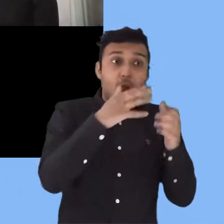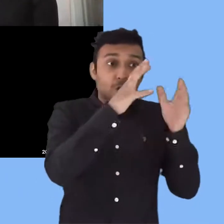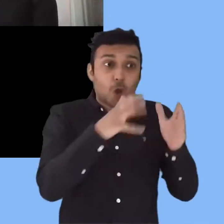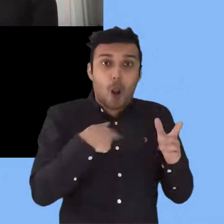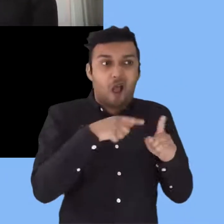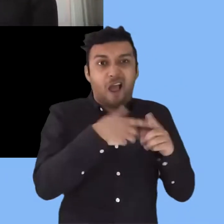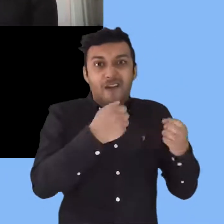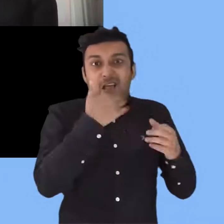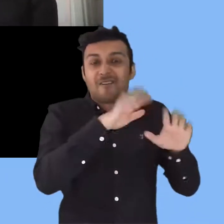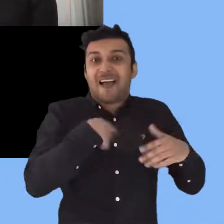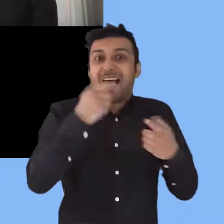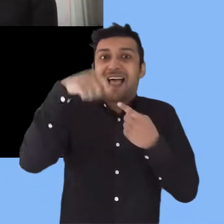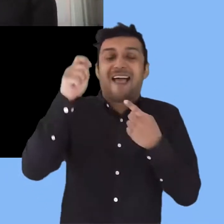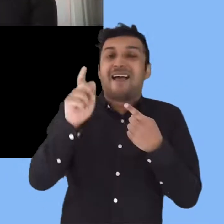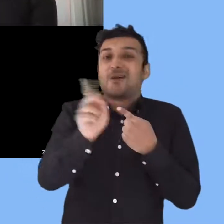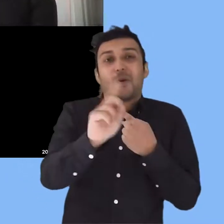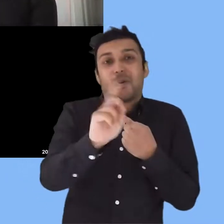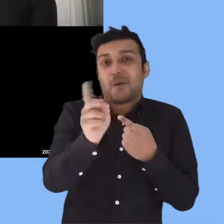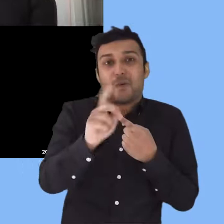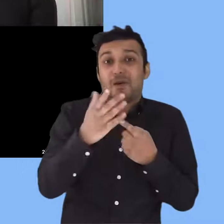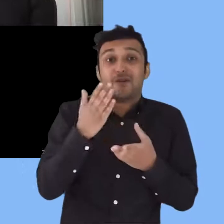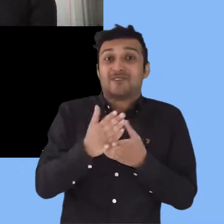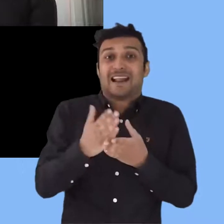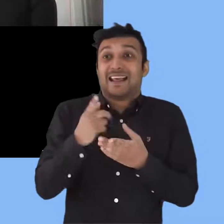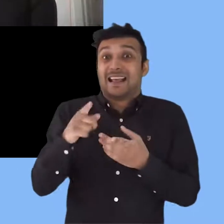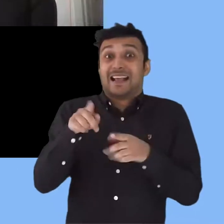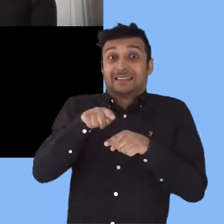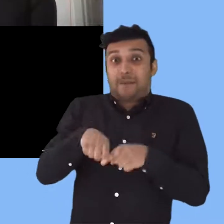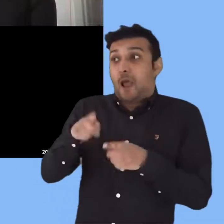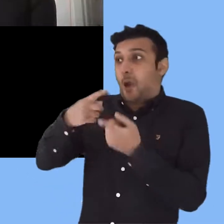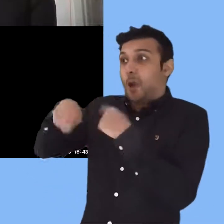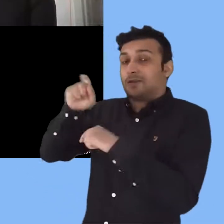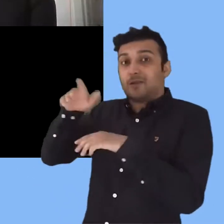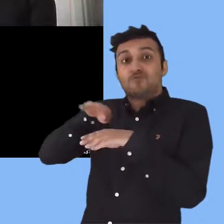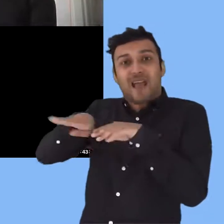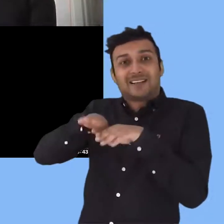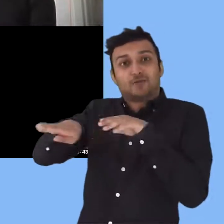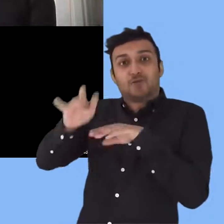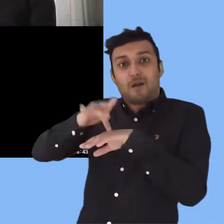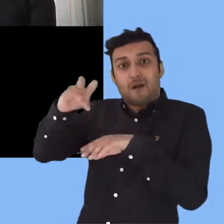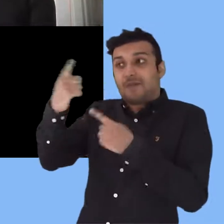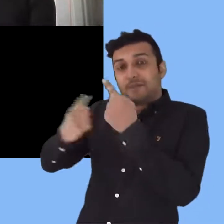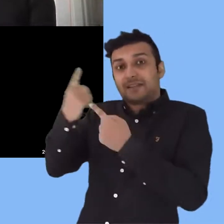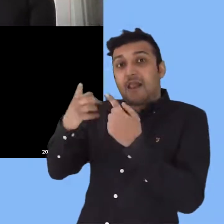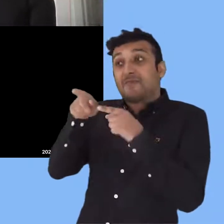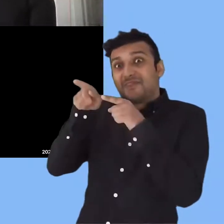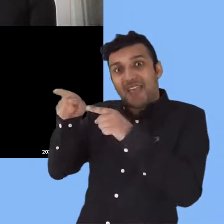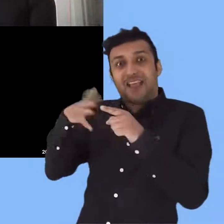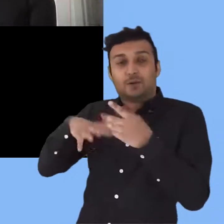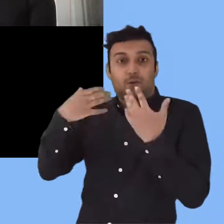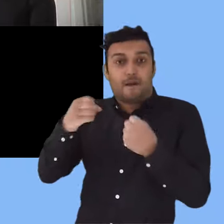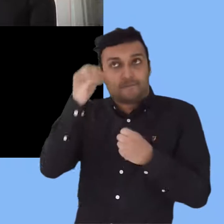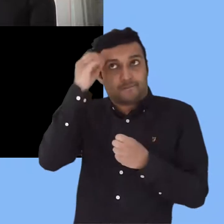resources that we use are only ever as good as the practitioners that engage with them. And if practitioners don't have that level of knowledge and understanding about race and racism